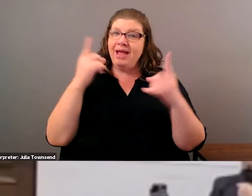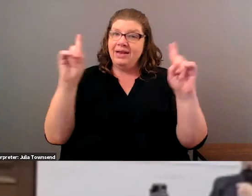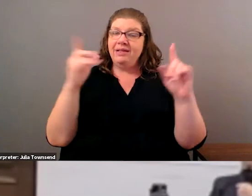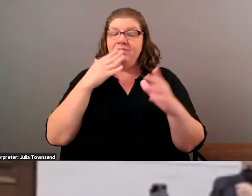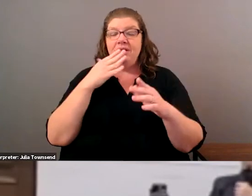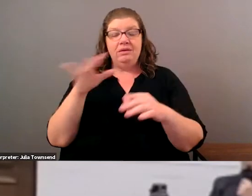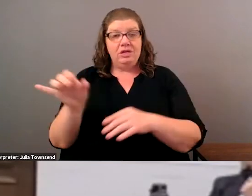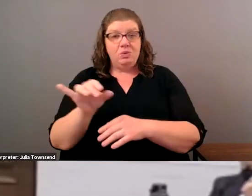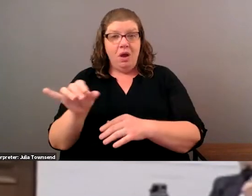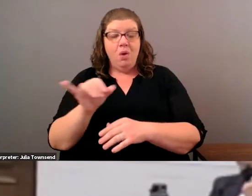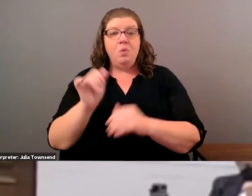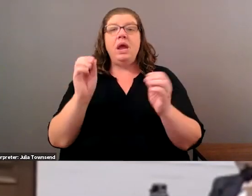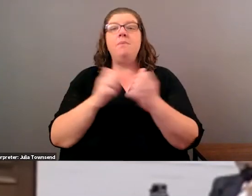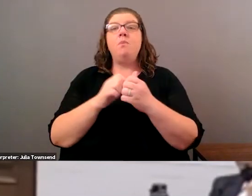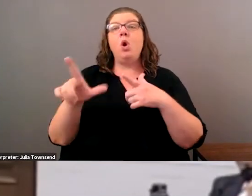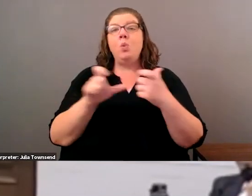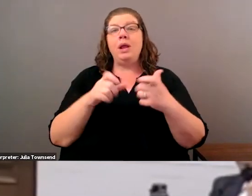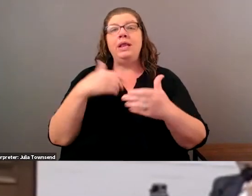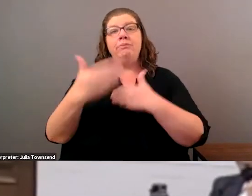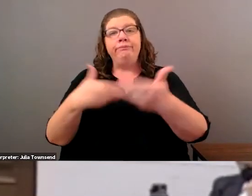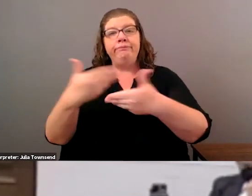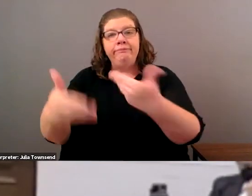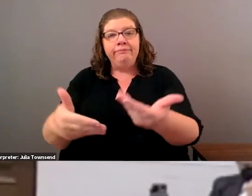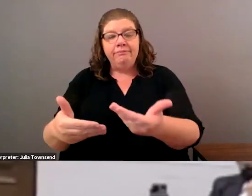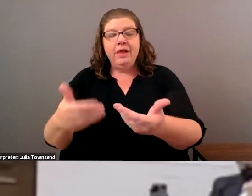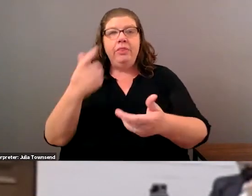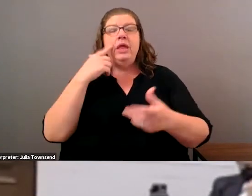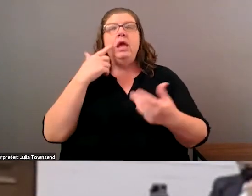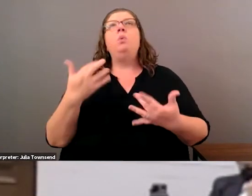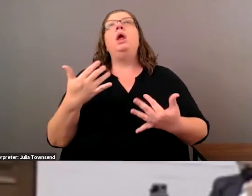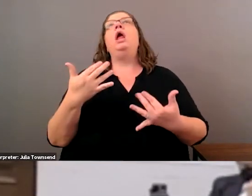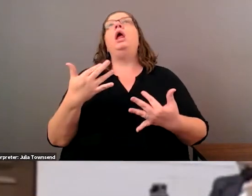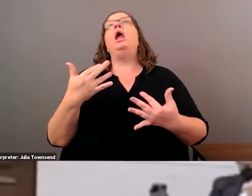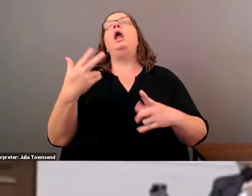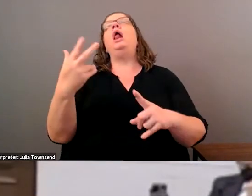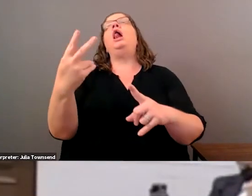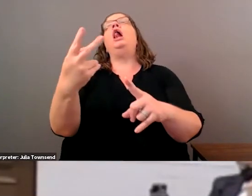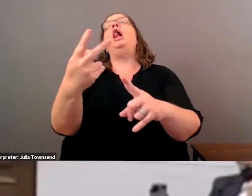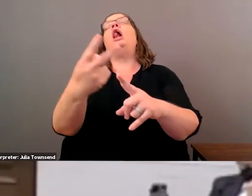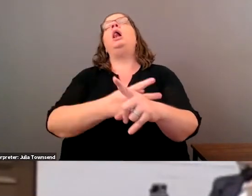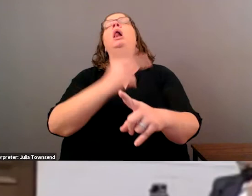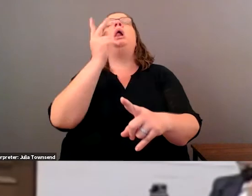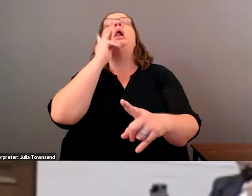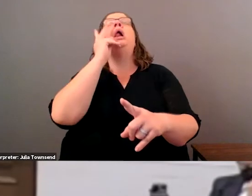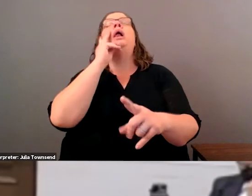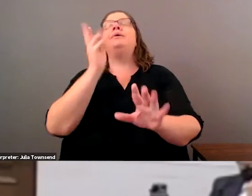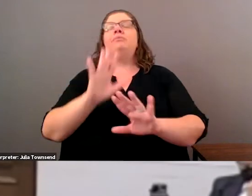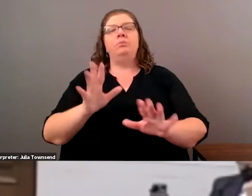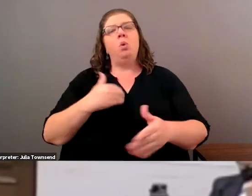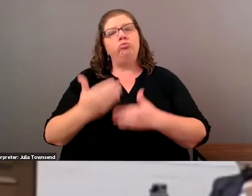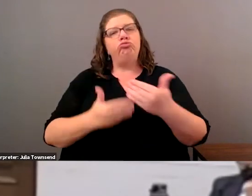more quickly than just waiting 2 months down the road to do this work. So.